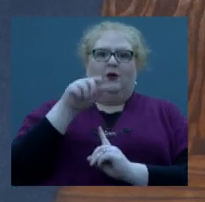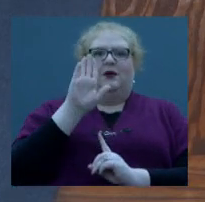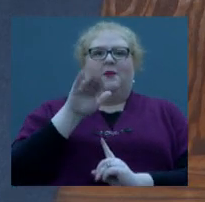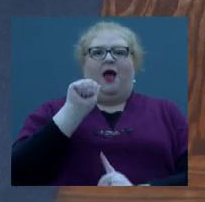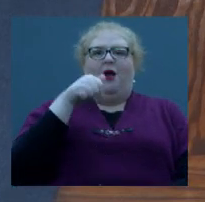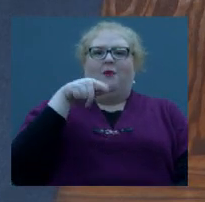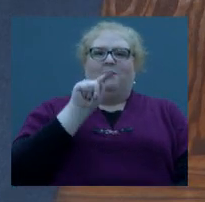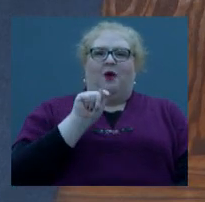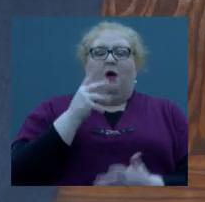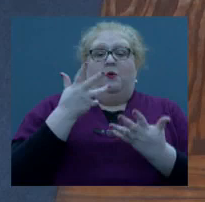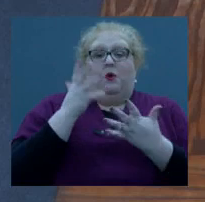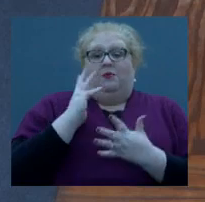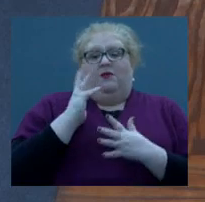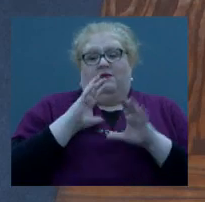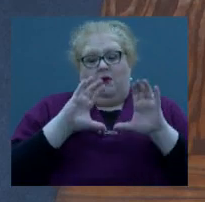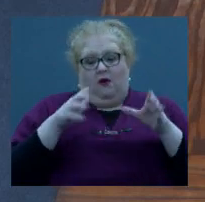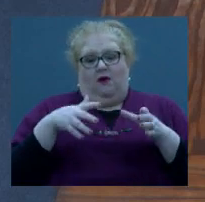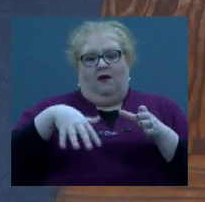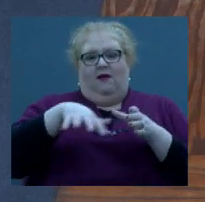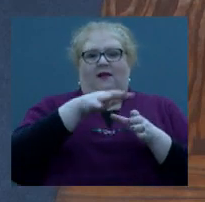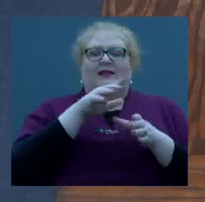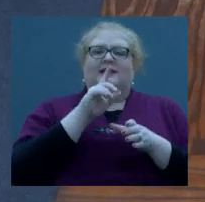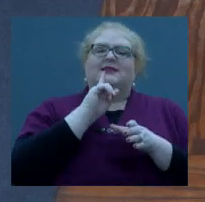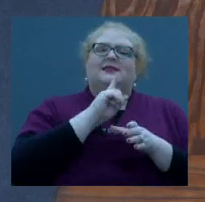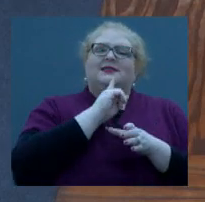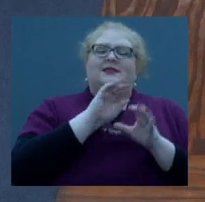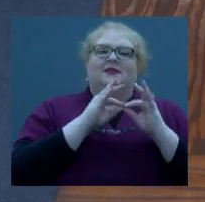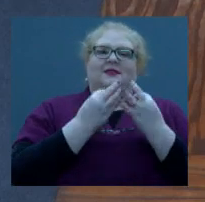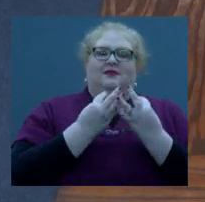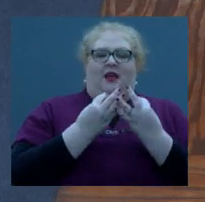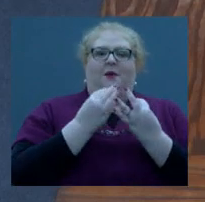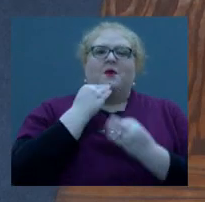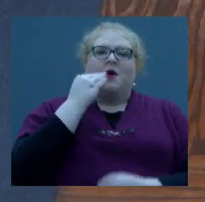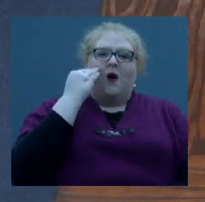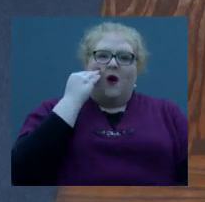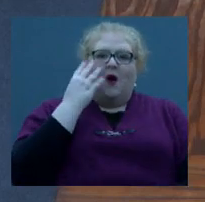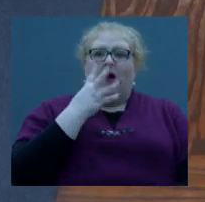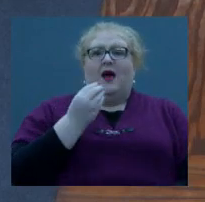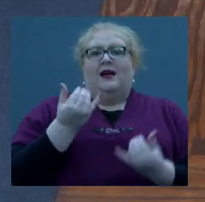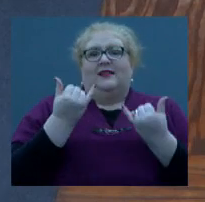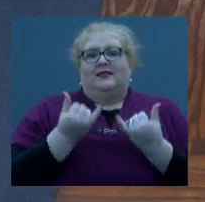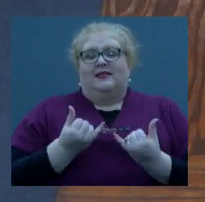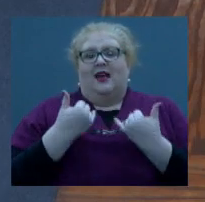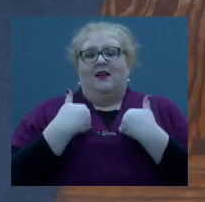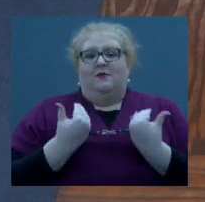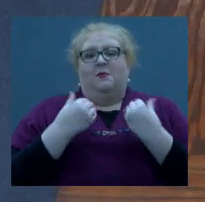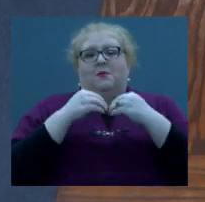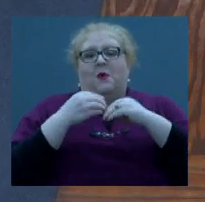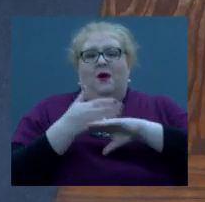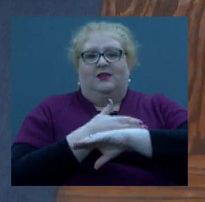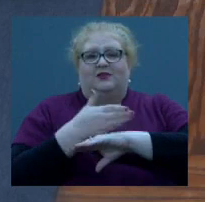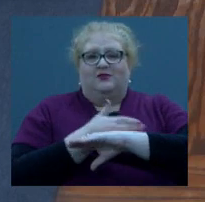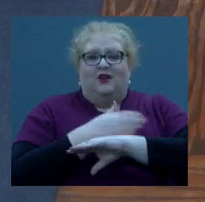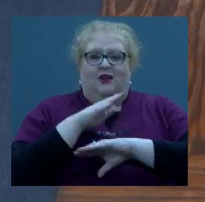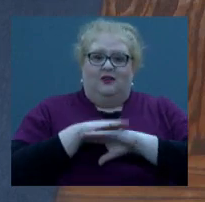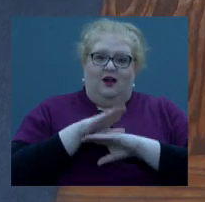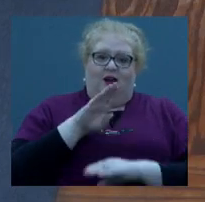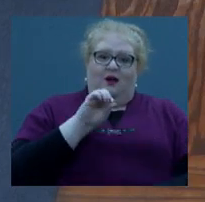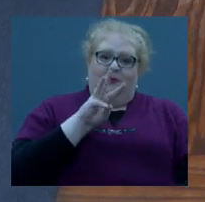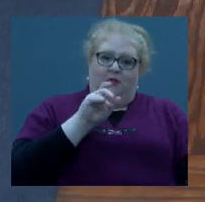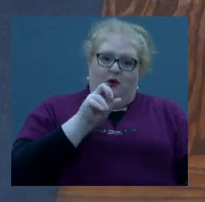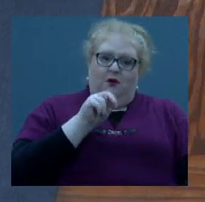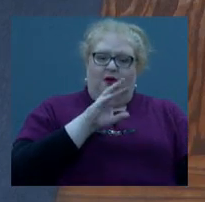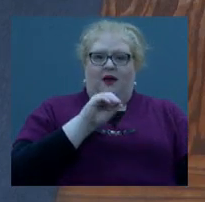homes. There are 2-lane roads on Bowman and on Canis. Canis is about to be under construction, so the traffic there is actually going to get